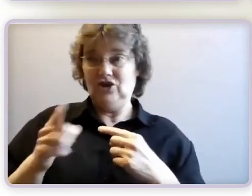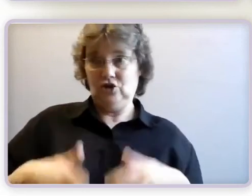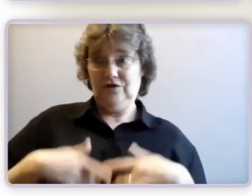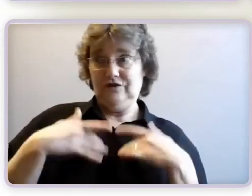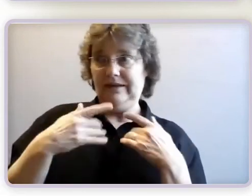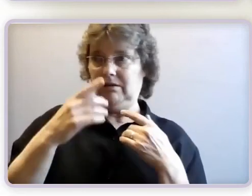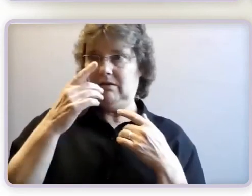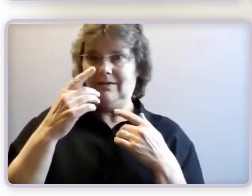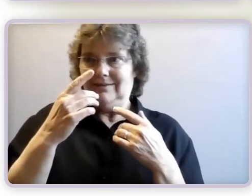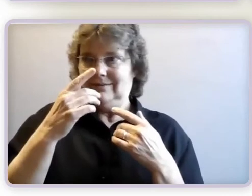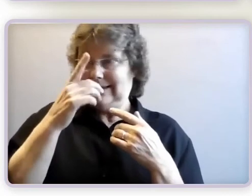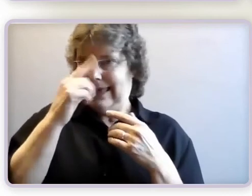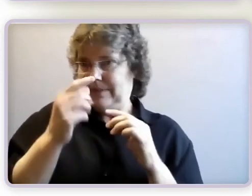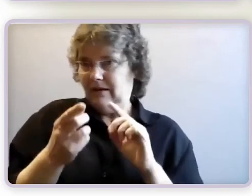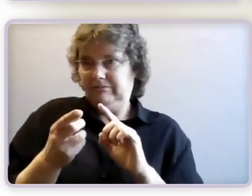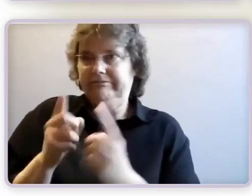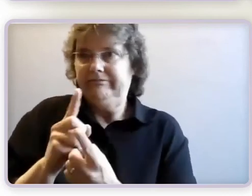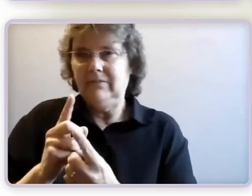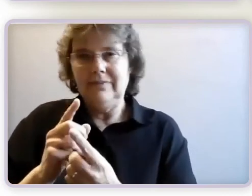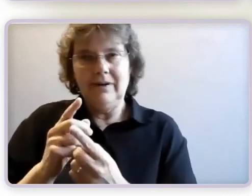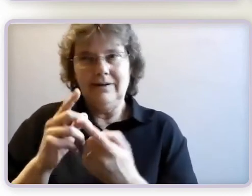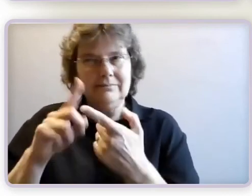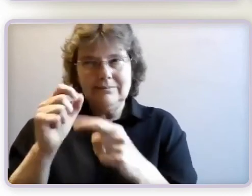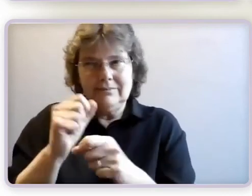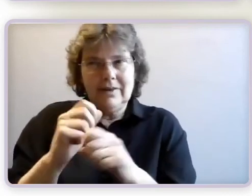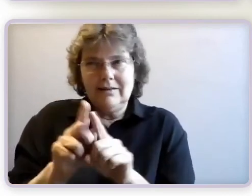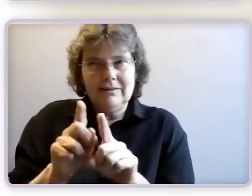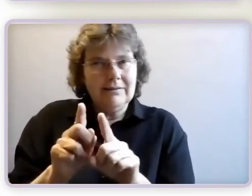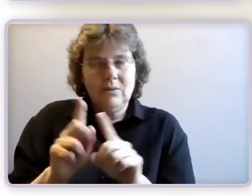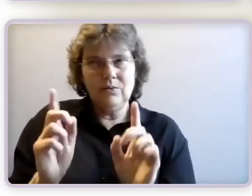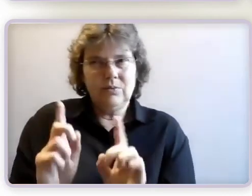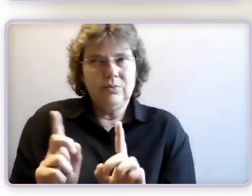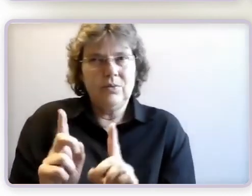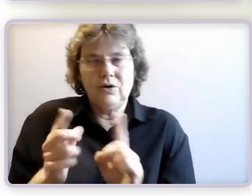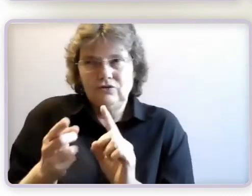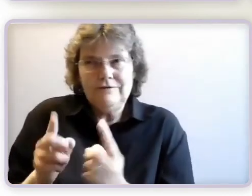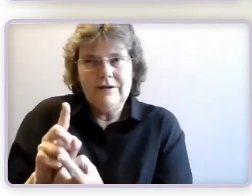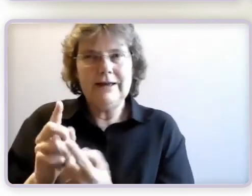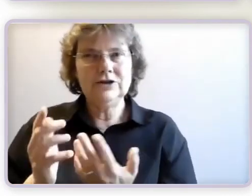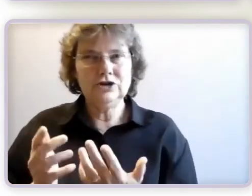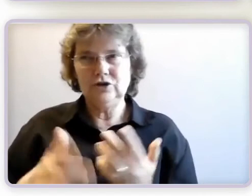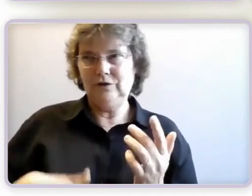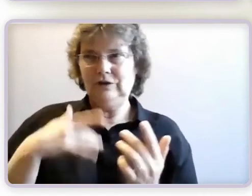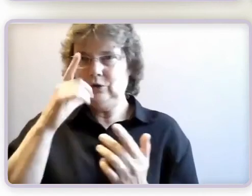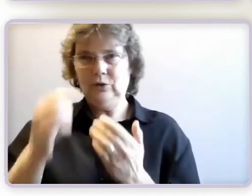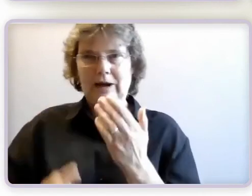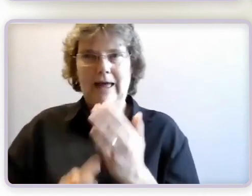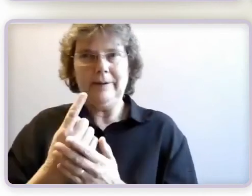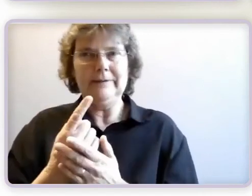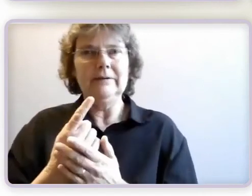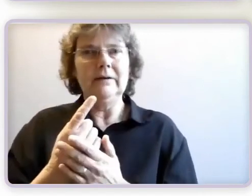about. Yep. And that would change, I guess, our advice. For